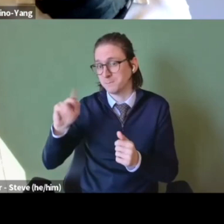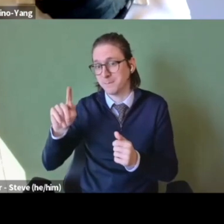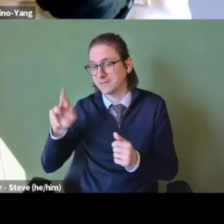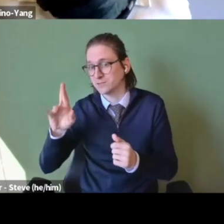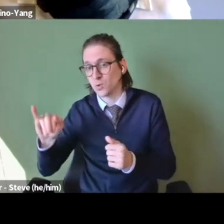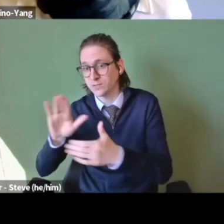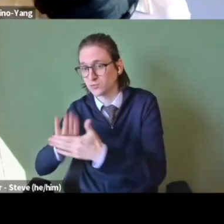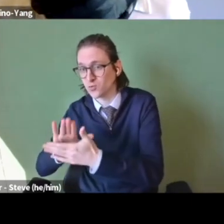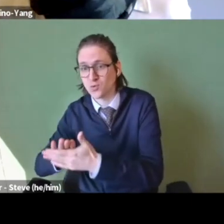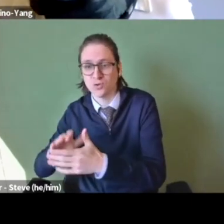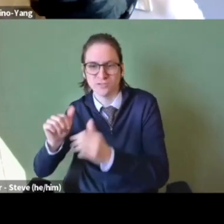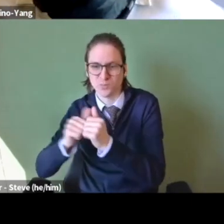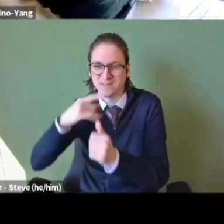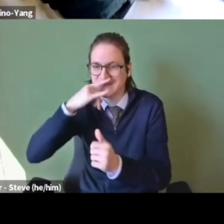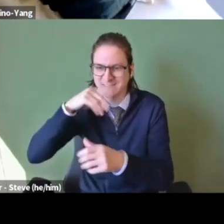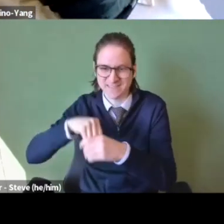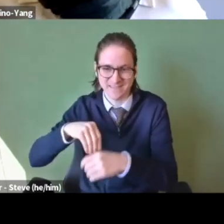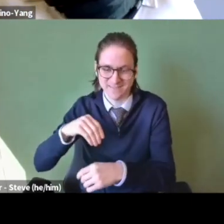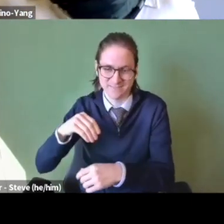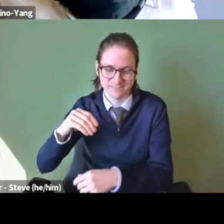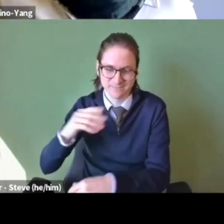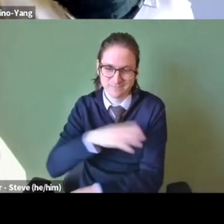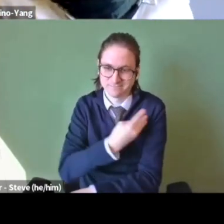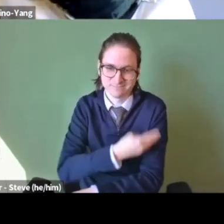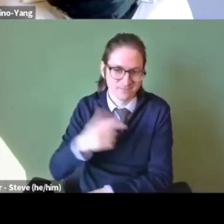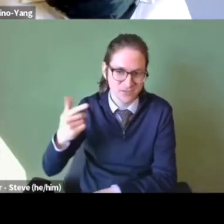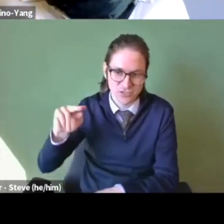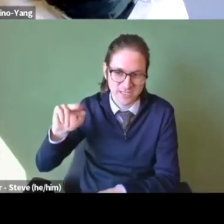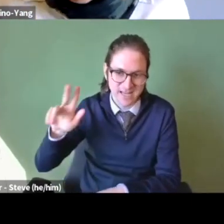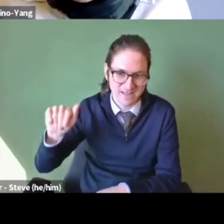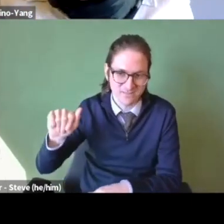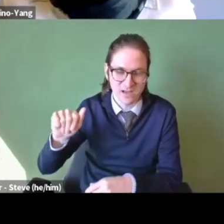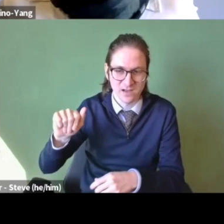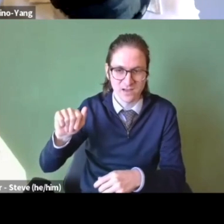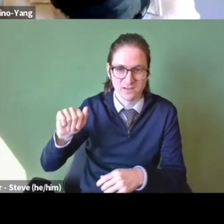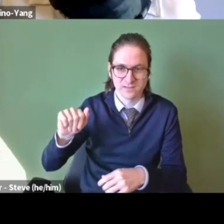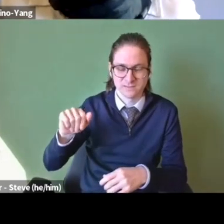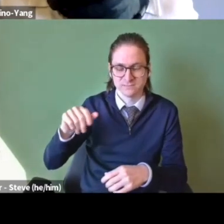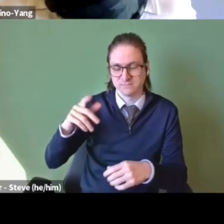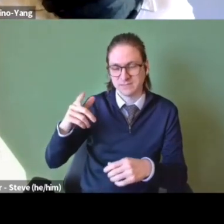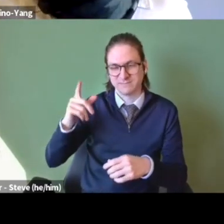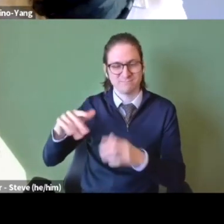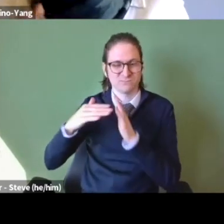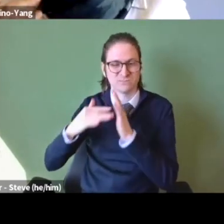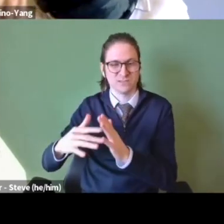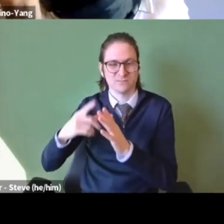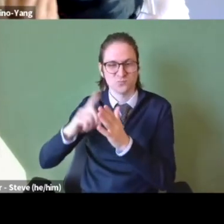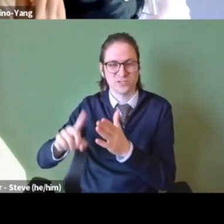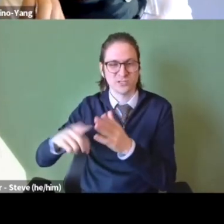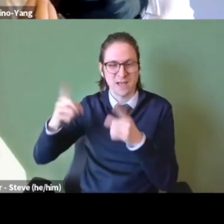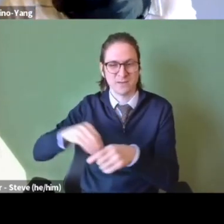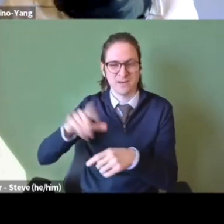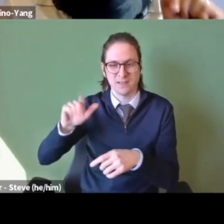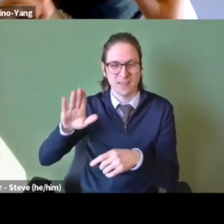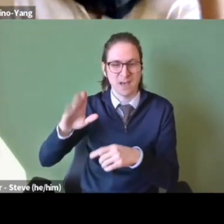was done by Solange Desnervaux in my lab a few years ago. So